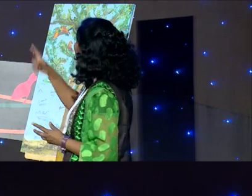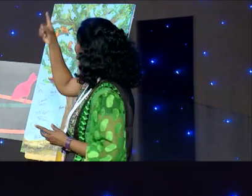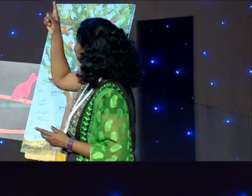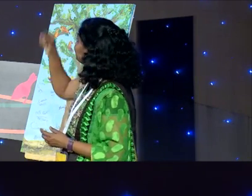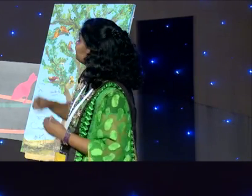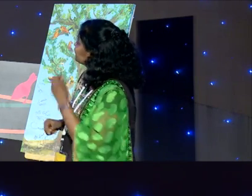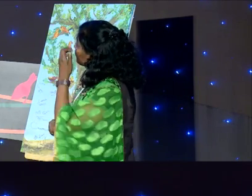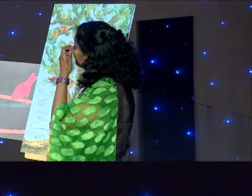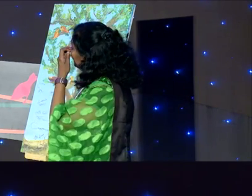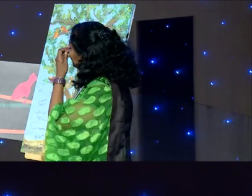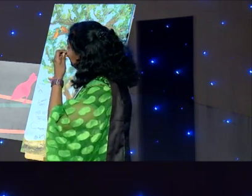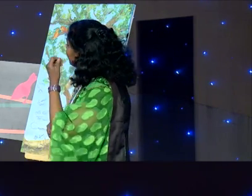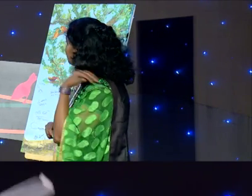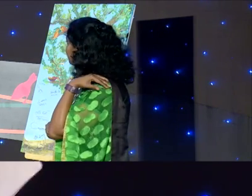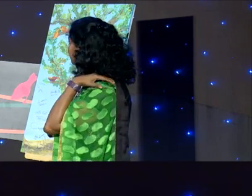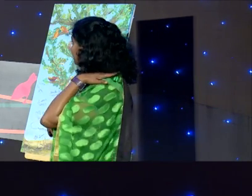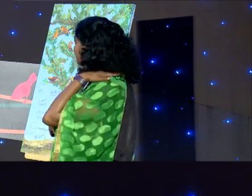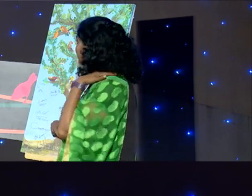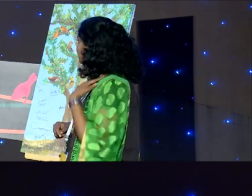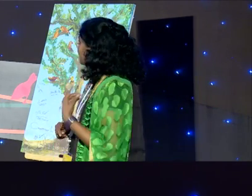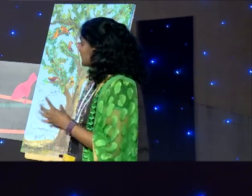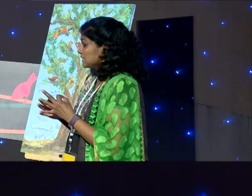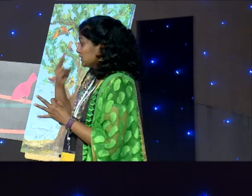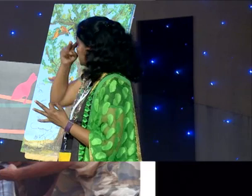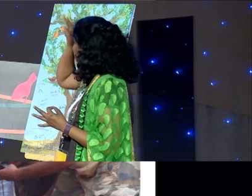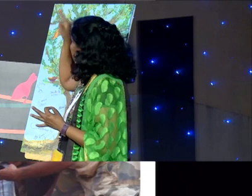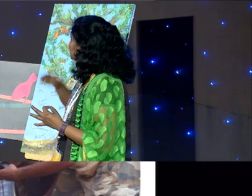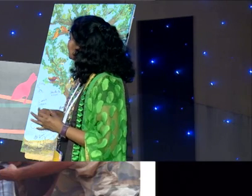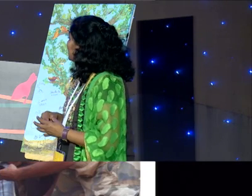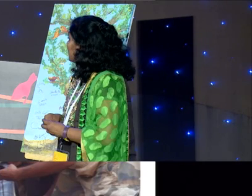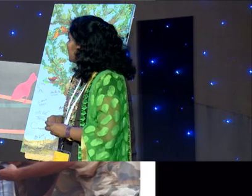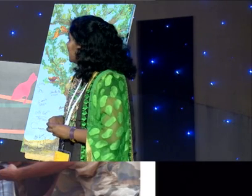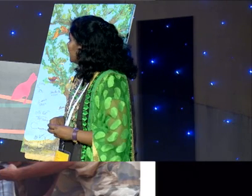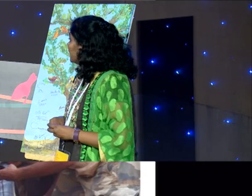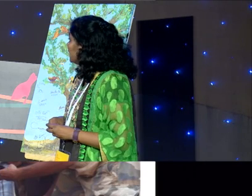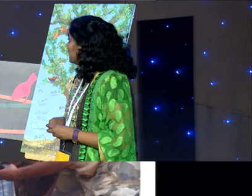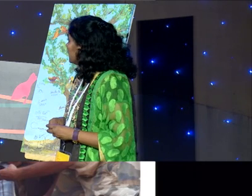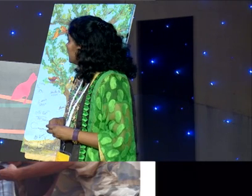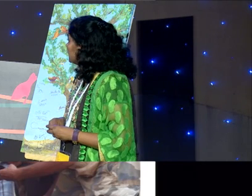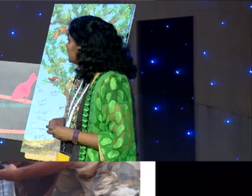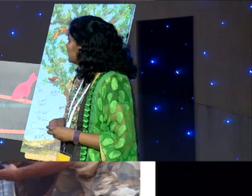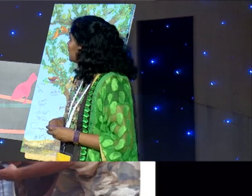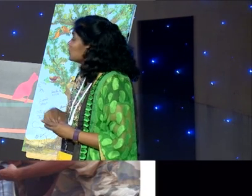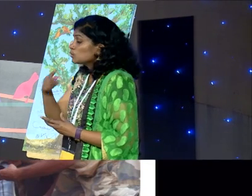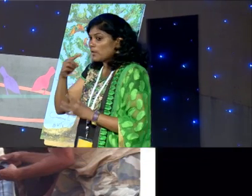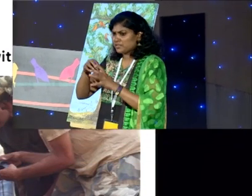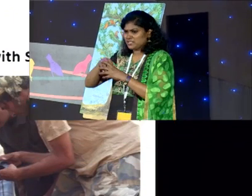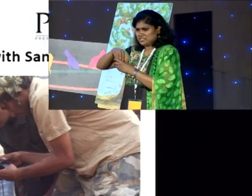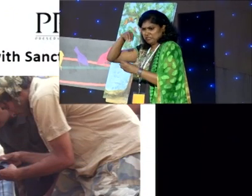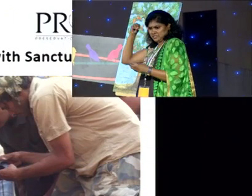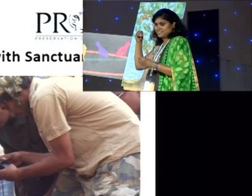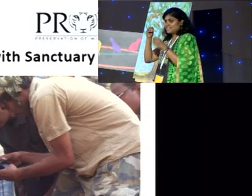So, you know, if you remember the slide where the jungles were like all isolated, so